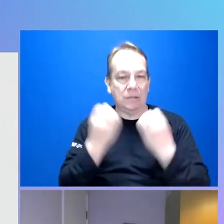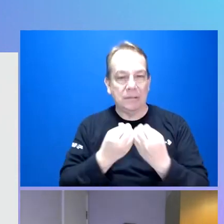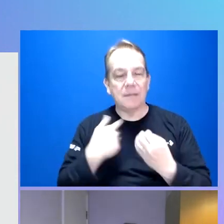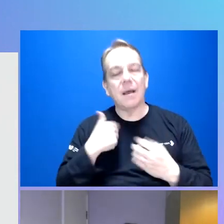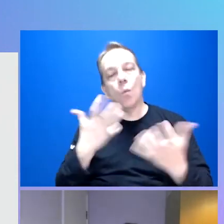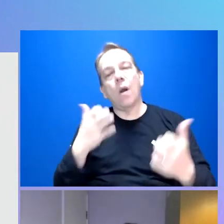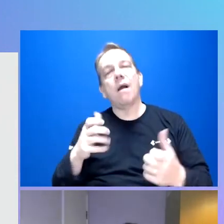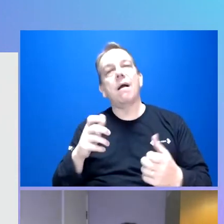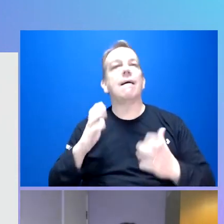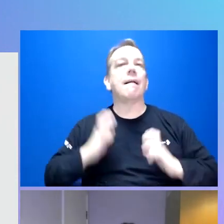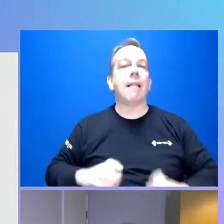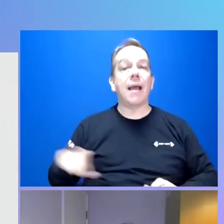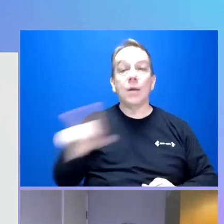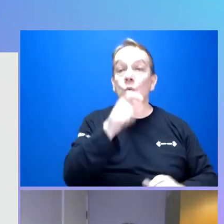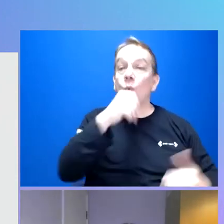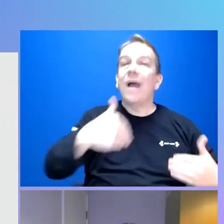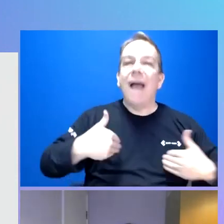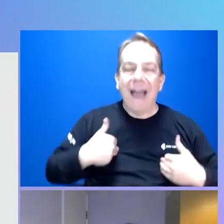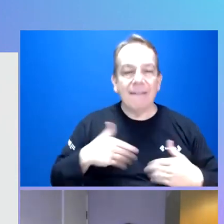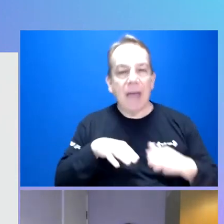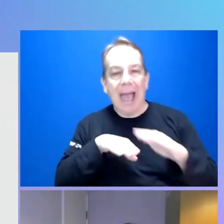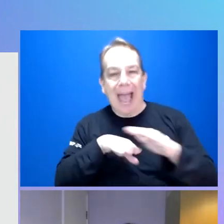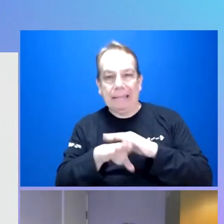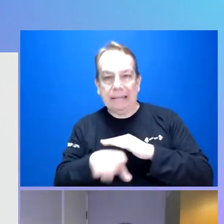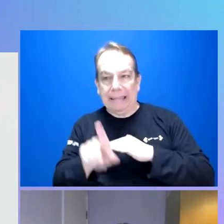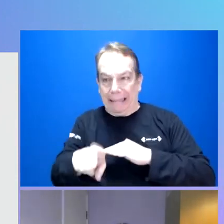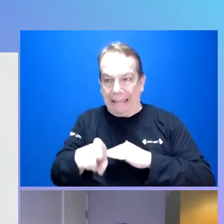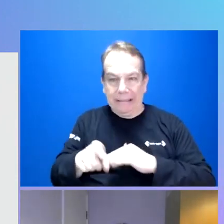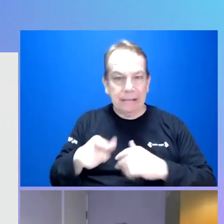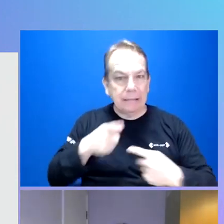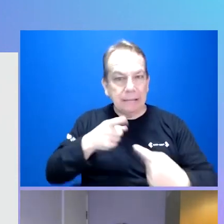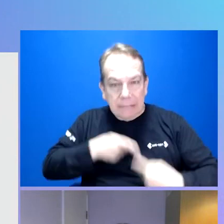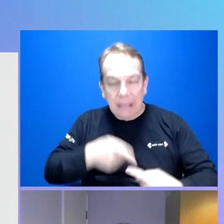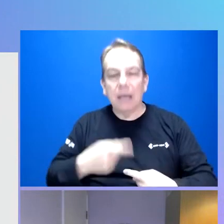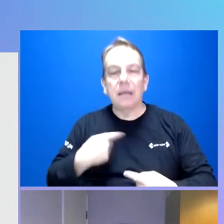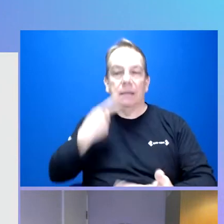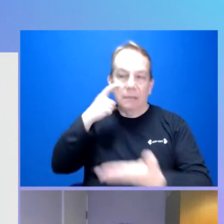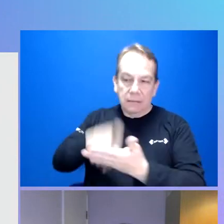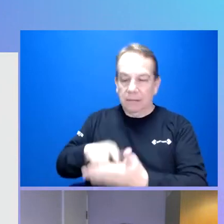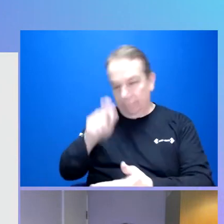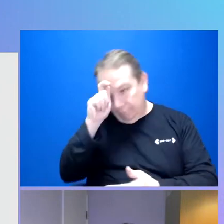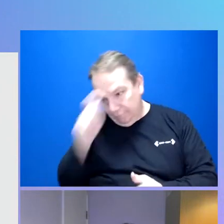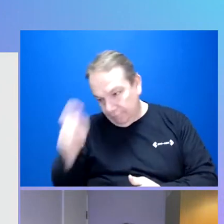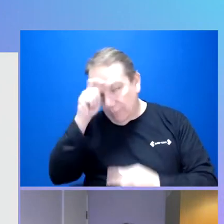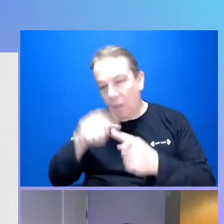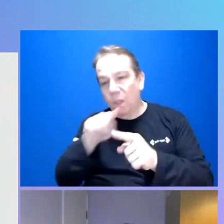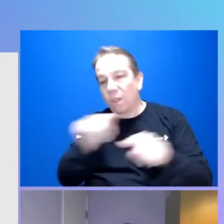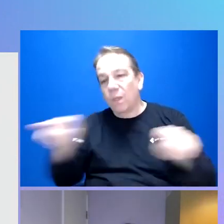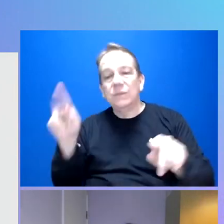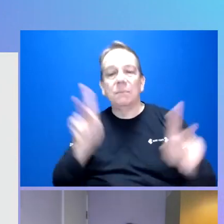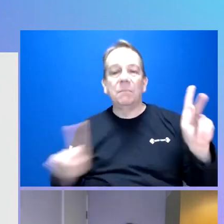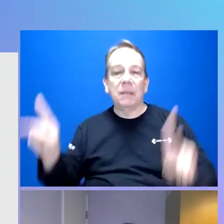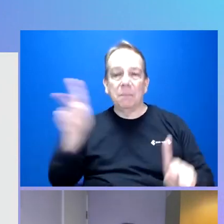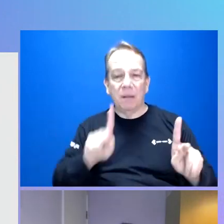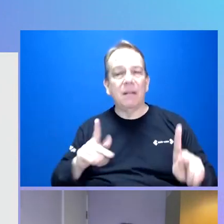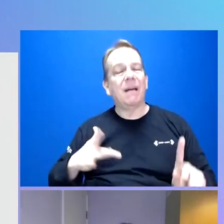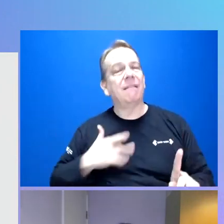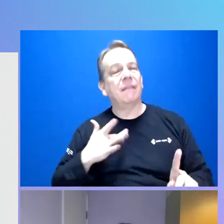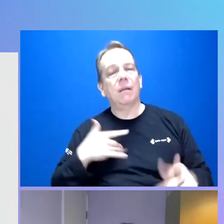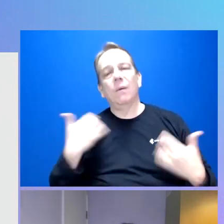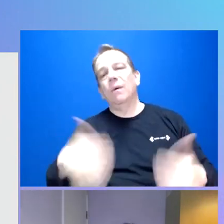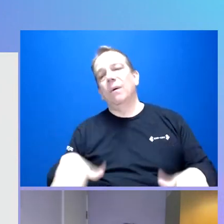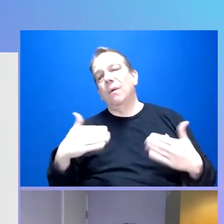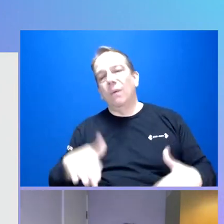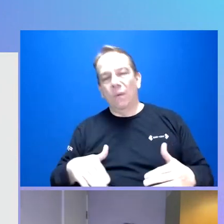need to feel truly seen, valued, and recognized. Many of you watching may also feel the weight